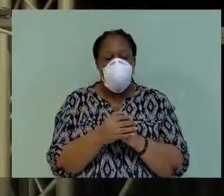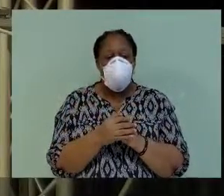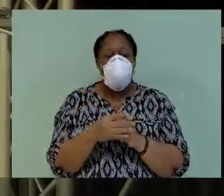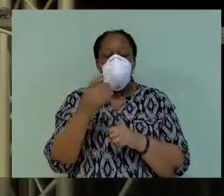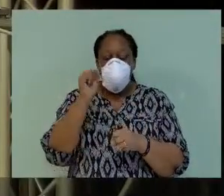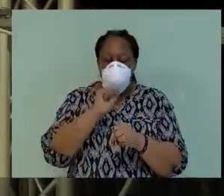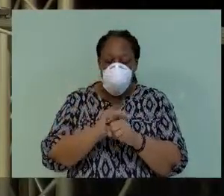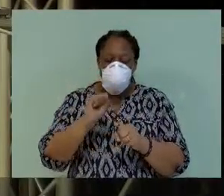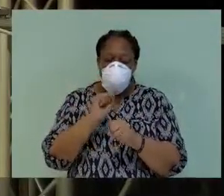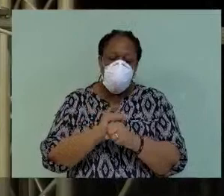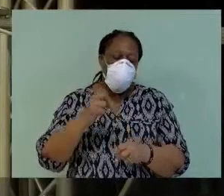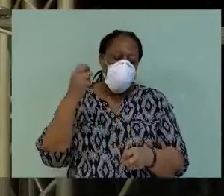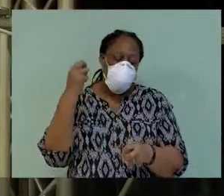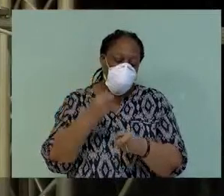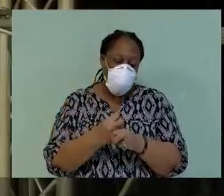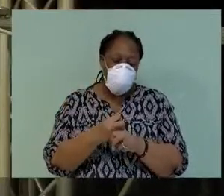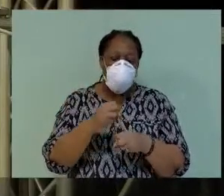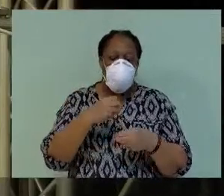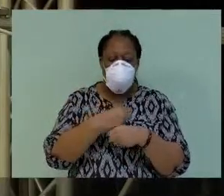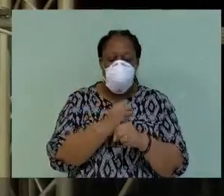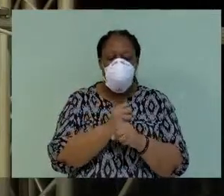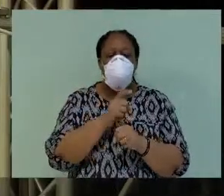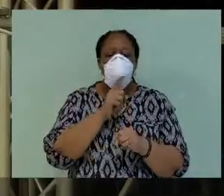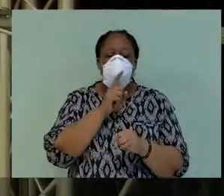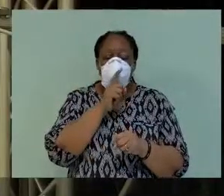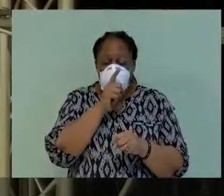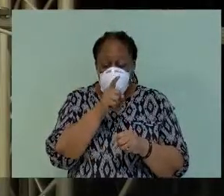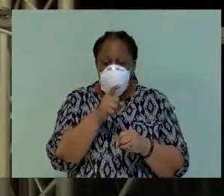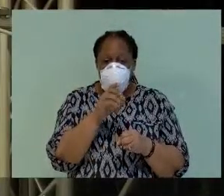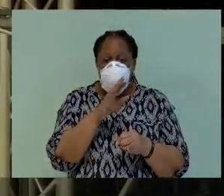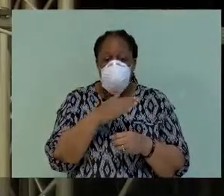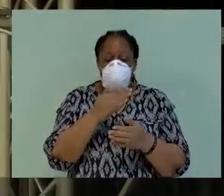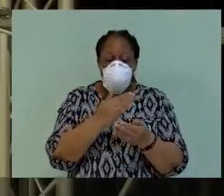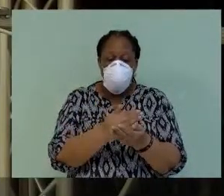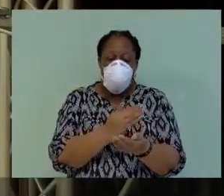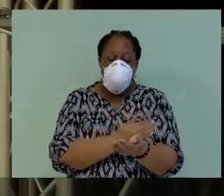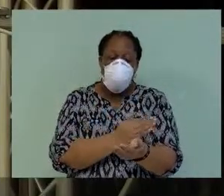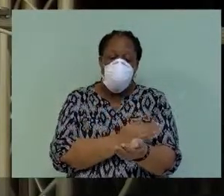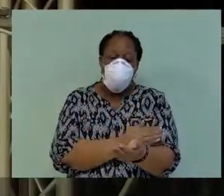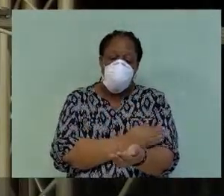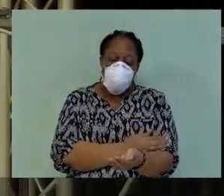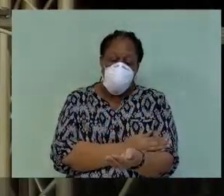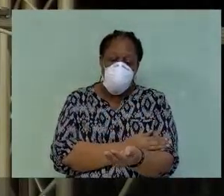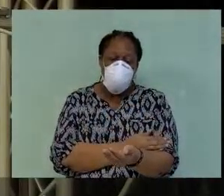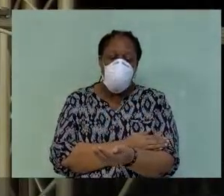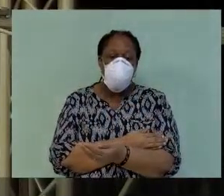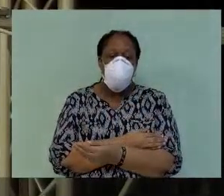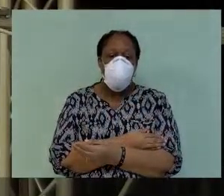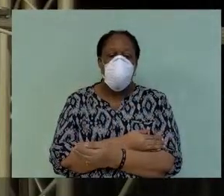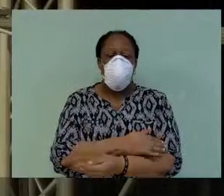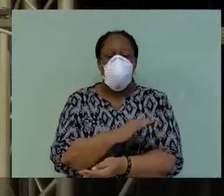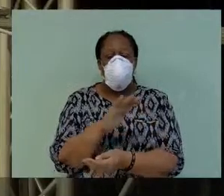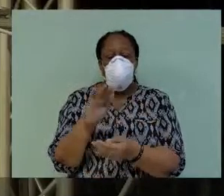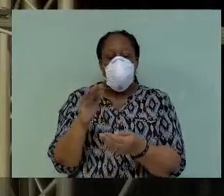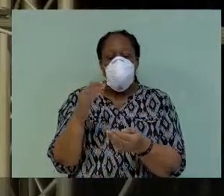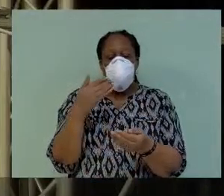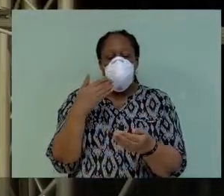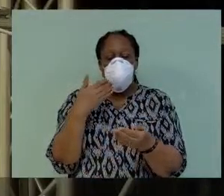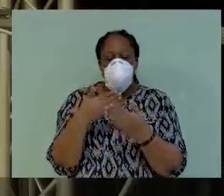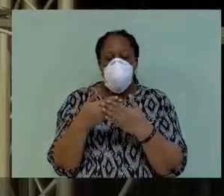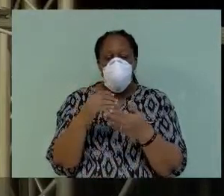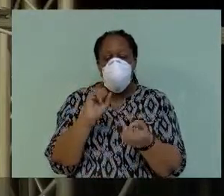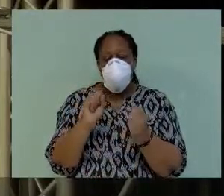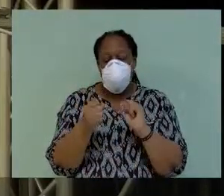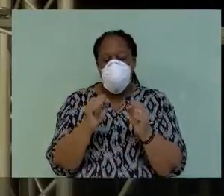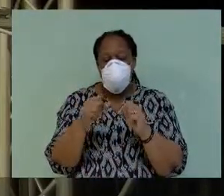working assiduously to ensure that we improve on the foundation for a model sports brand in the region